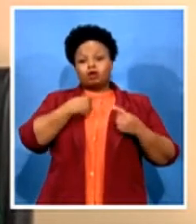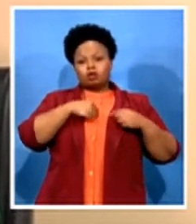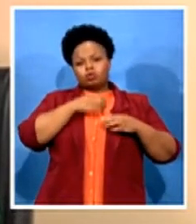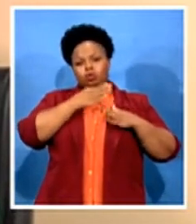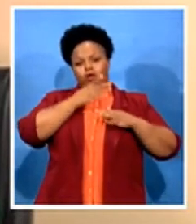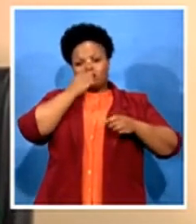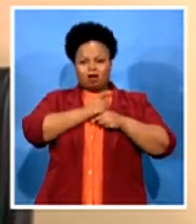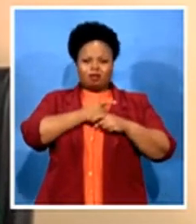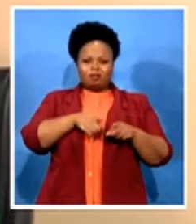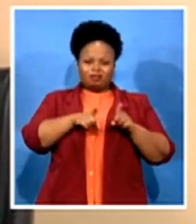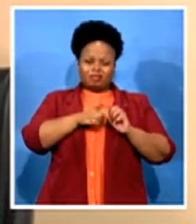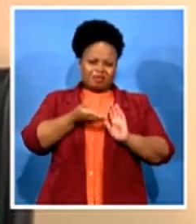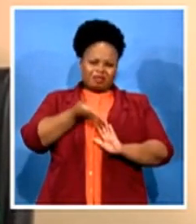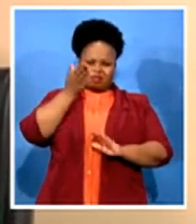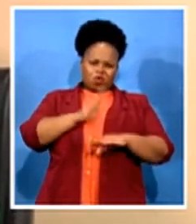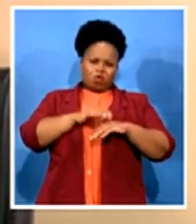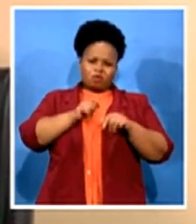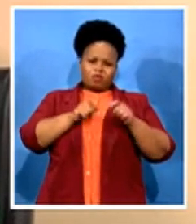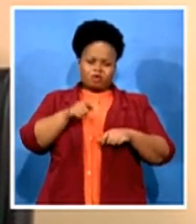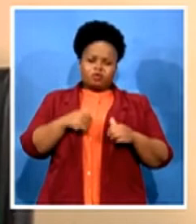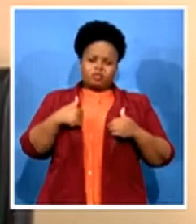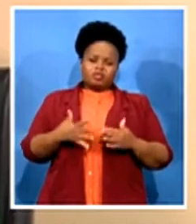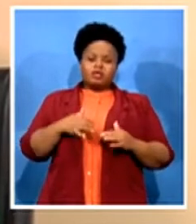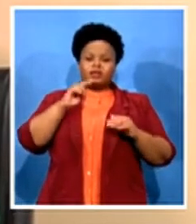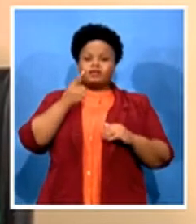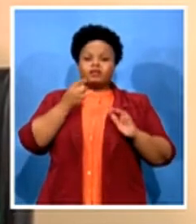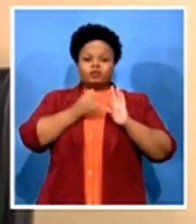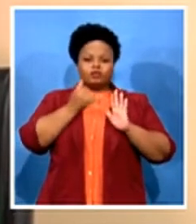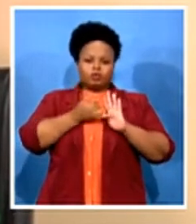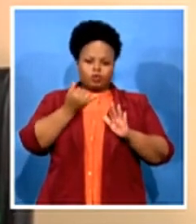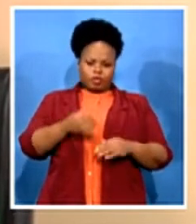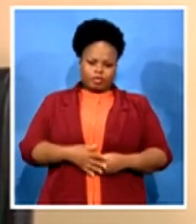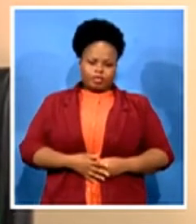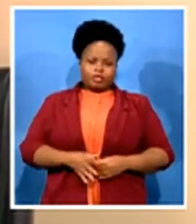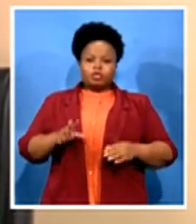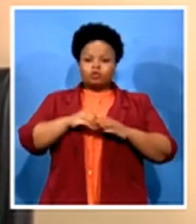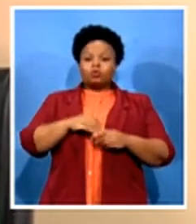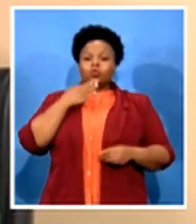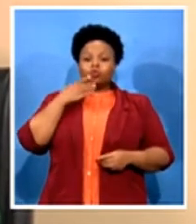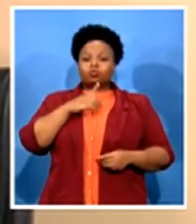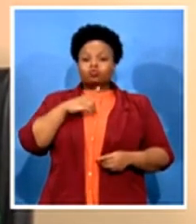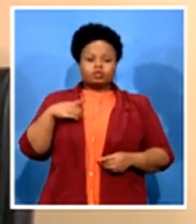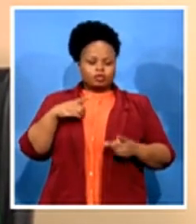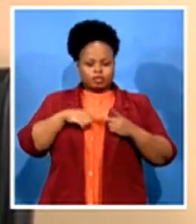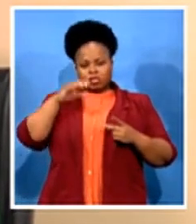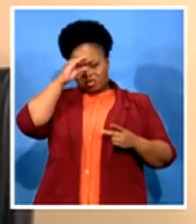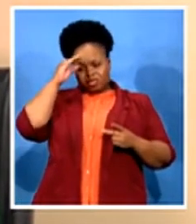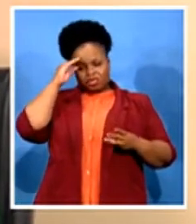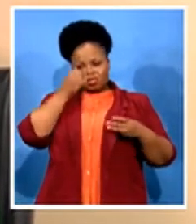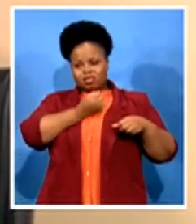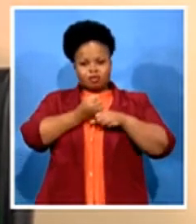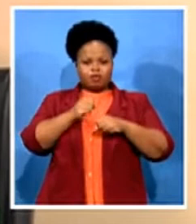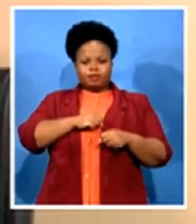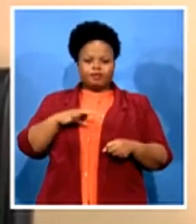will start on the 1st of January. That includes doctors, nurses, support staff, cleaners, porters, and so